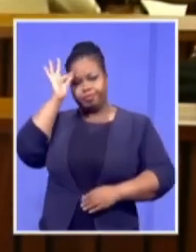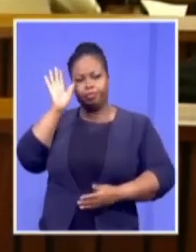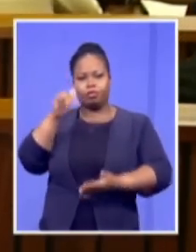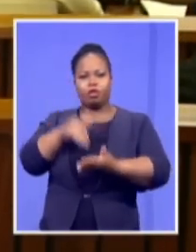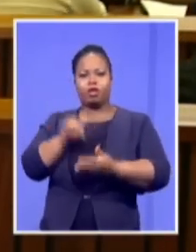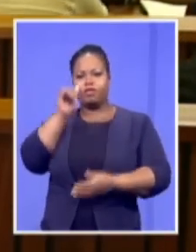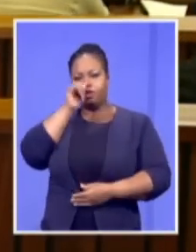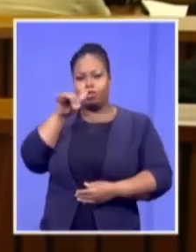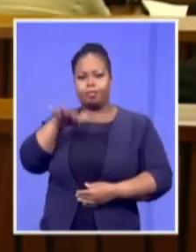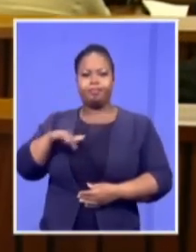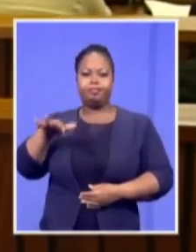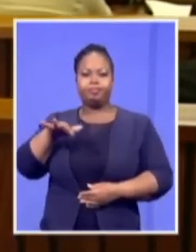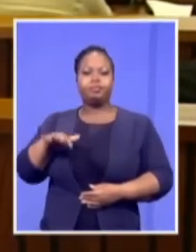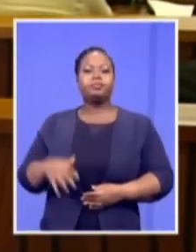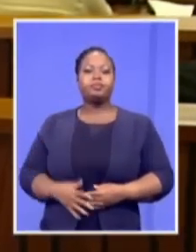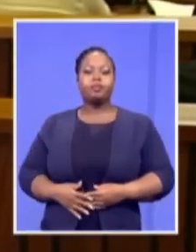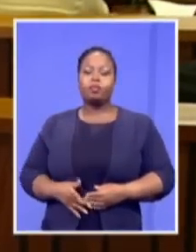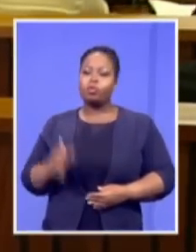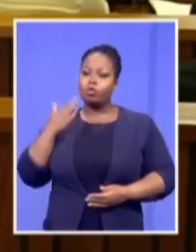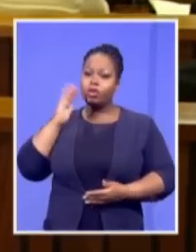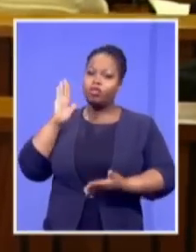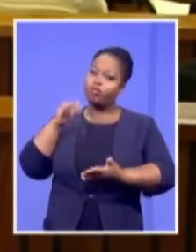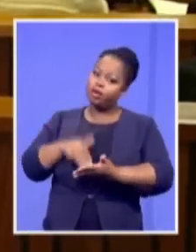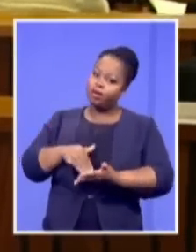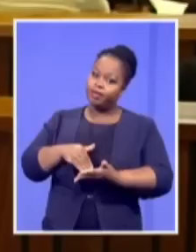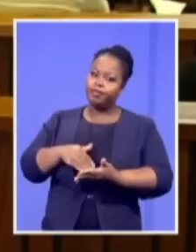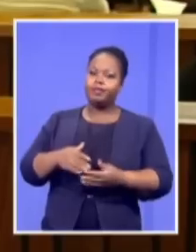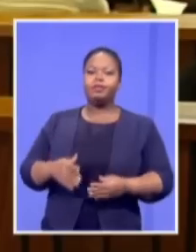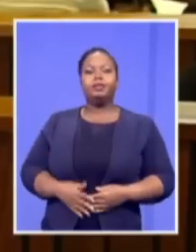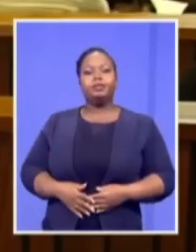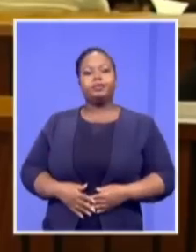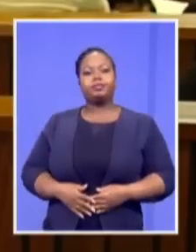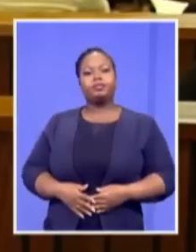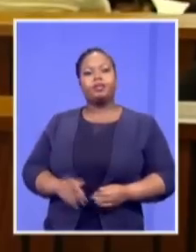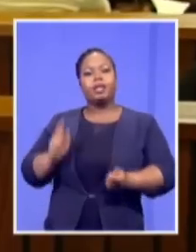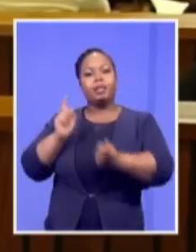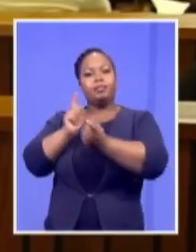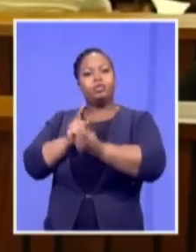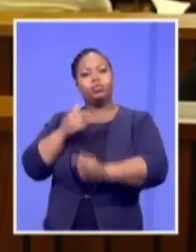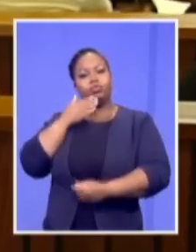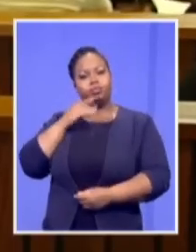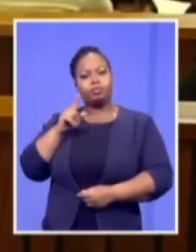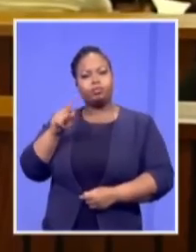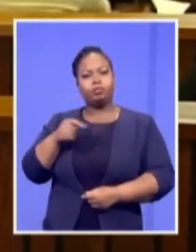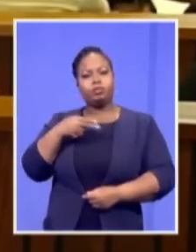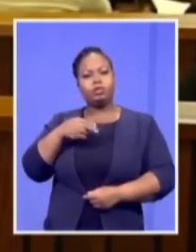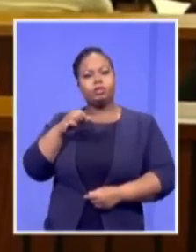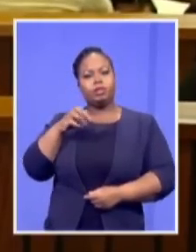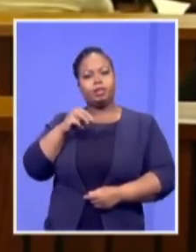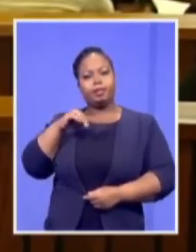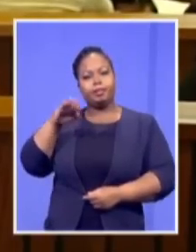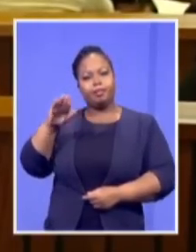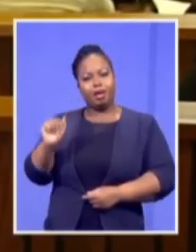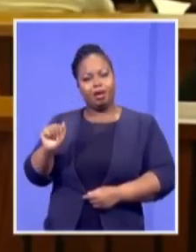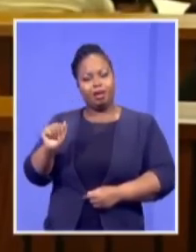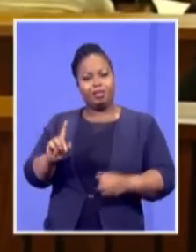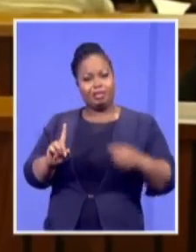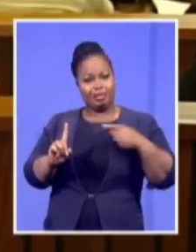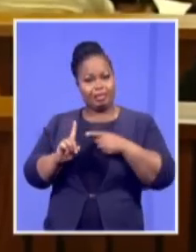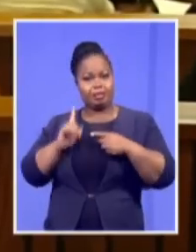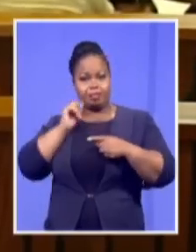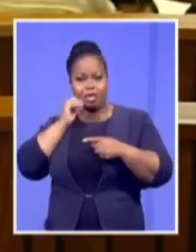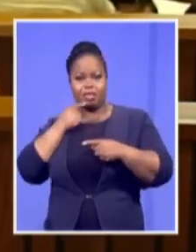scene. And when they arrived there, they were met by Themba, who he says is a man who described himself as